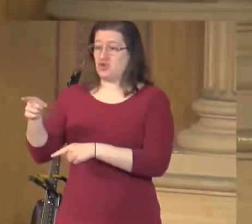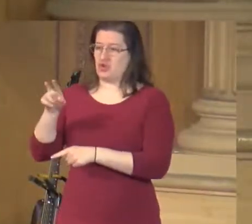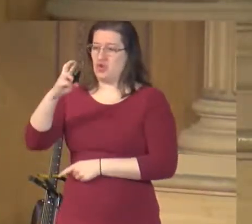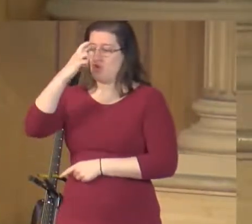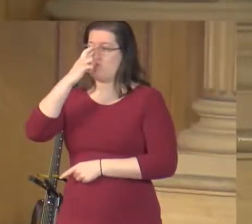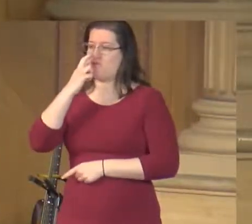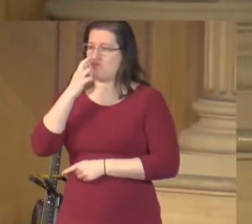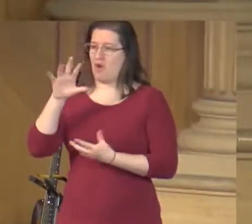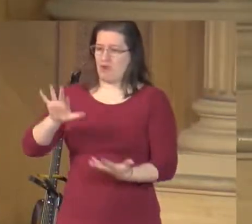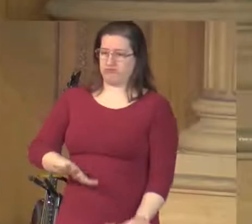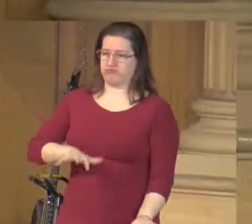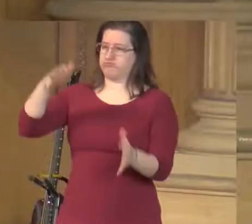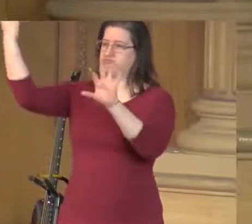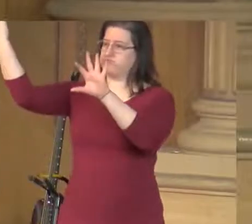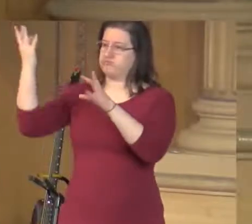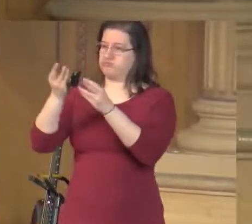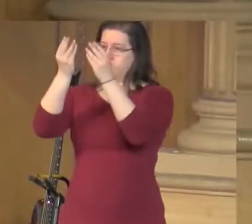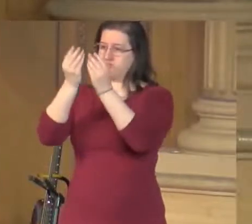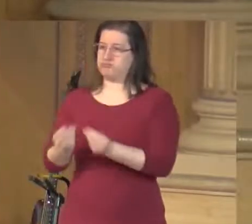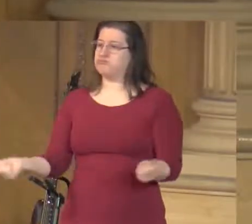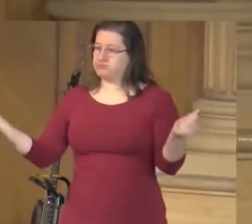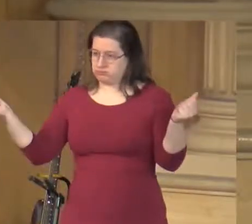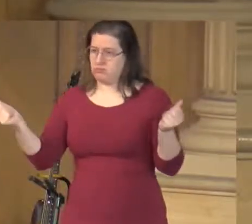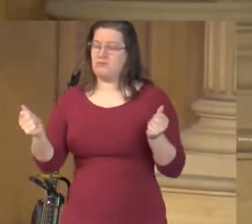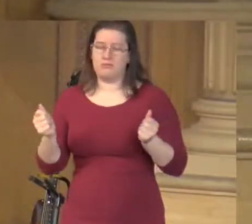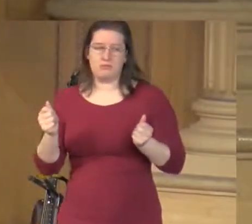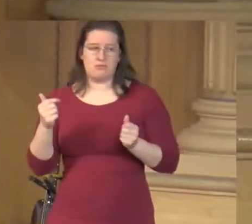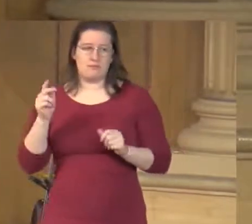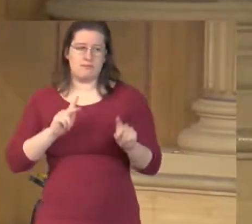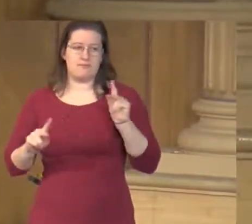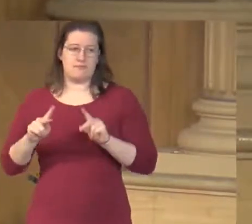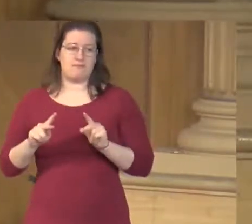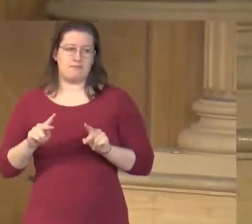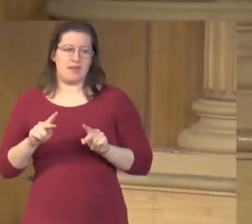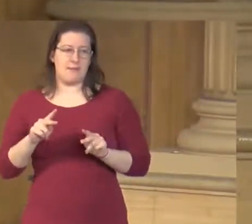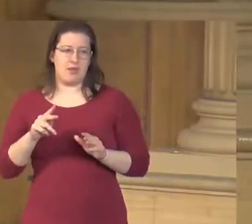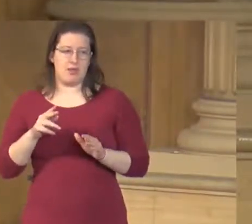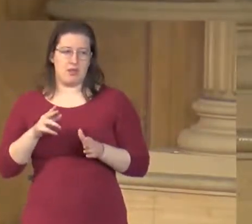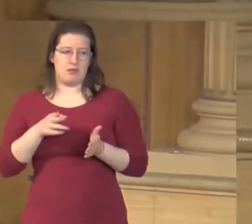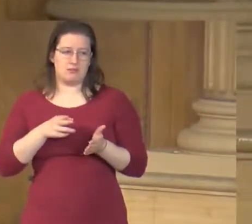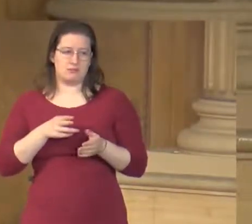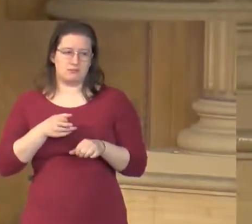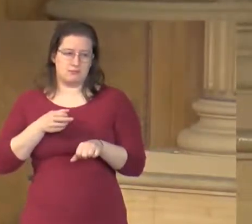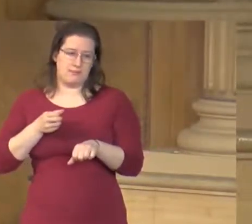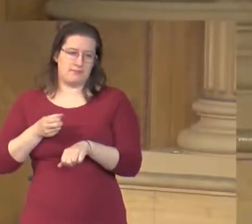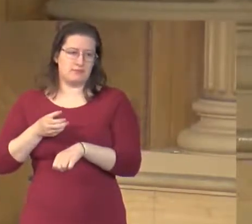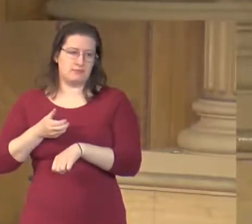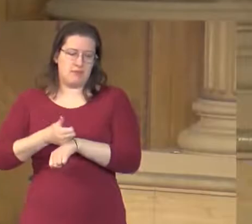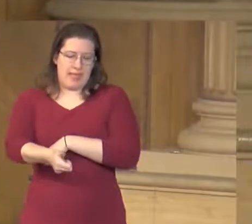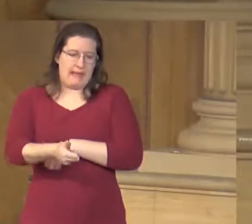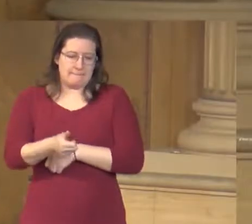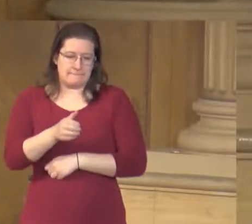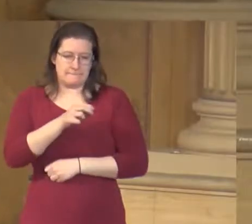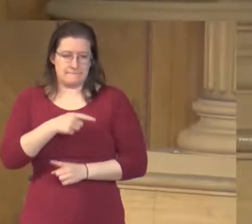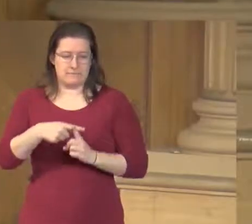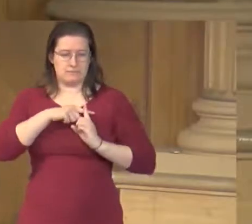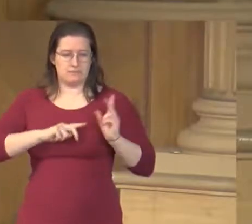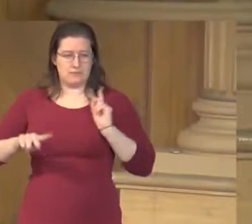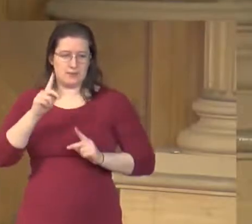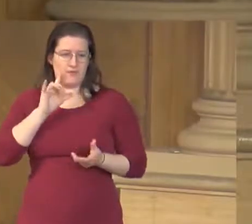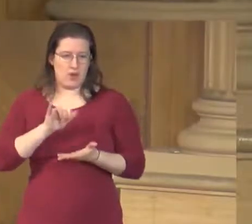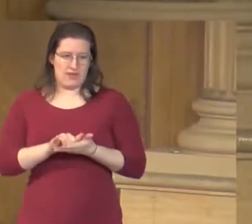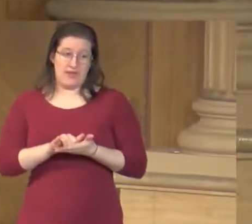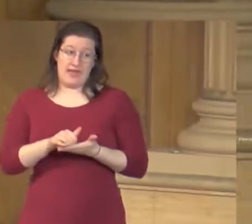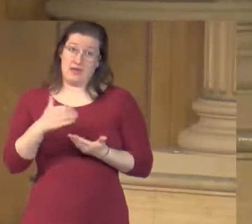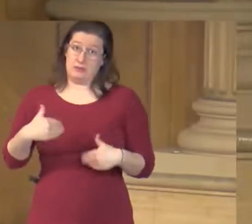them would be publicly burned because of their faith. And so it was about to be a very literally fiery trial. And the